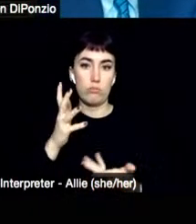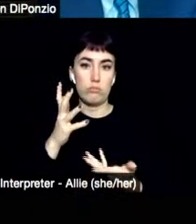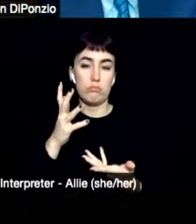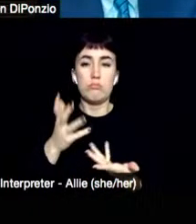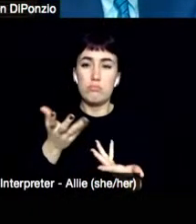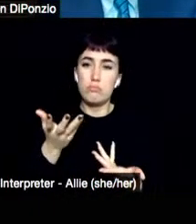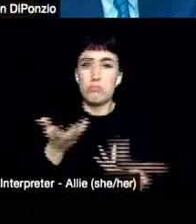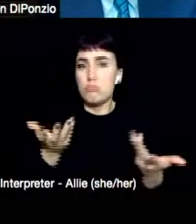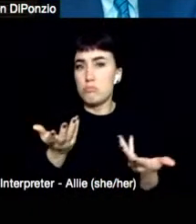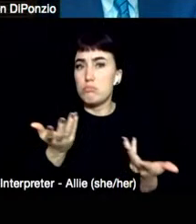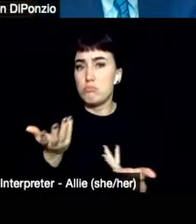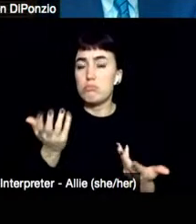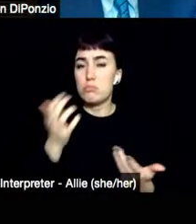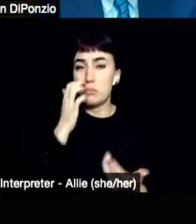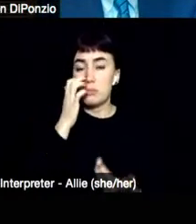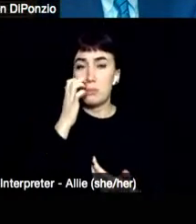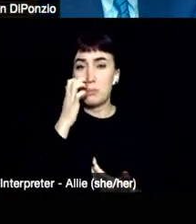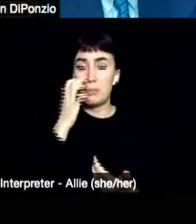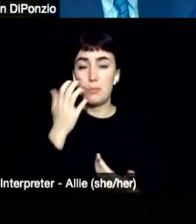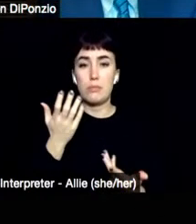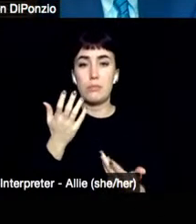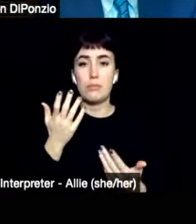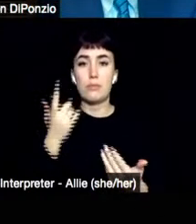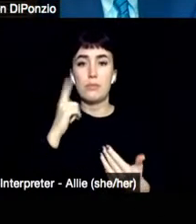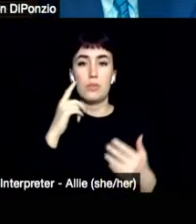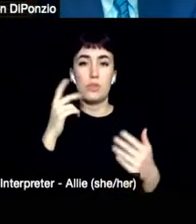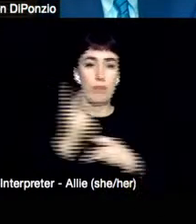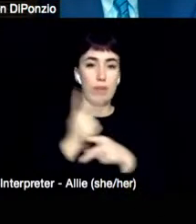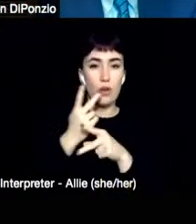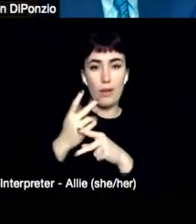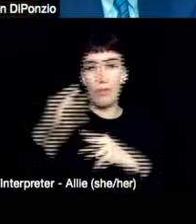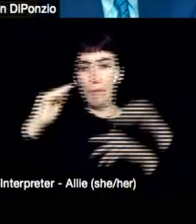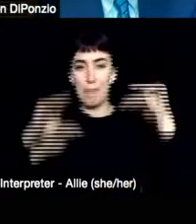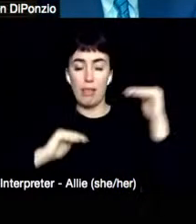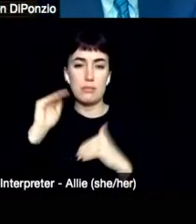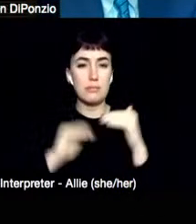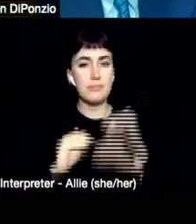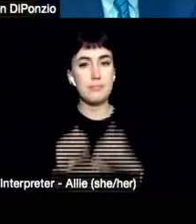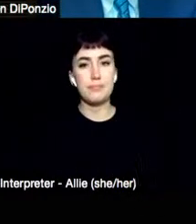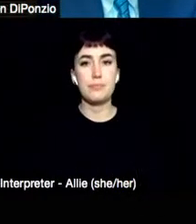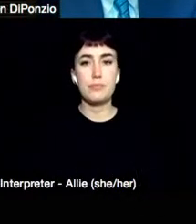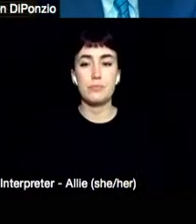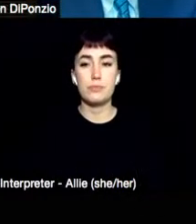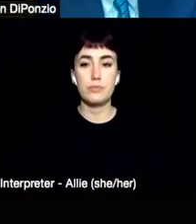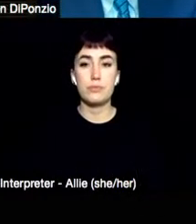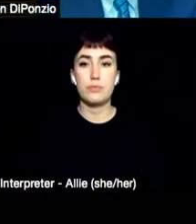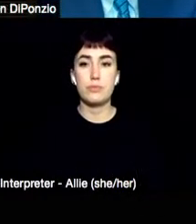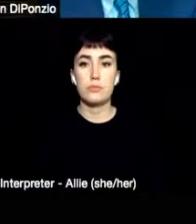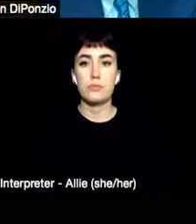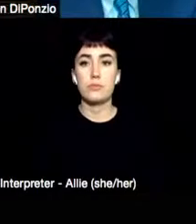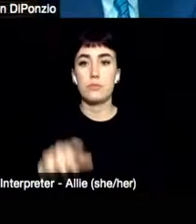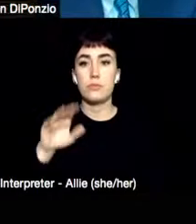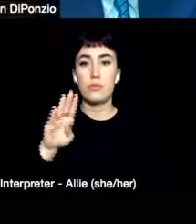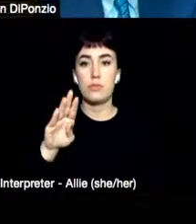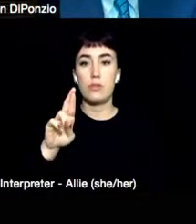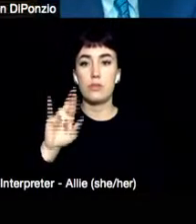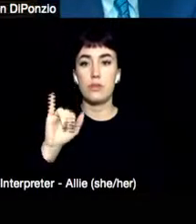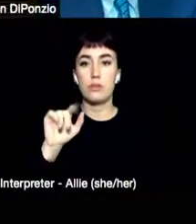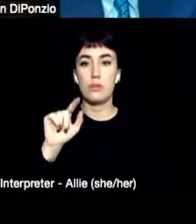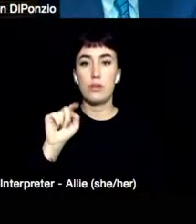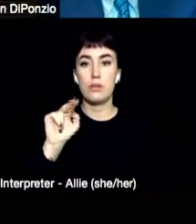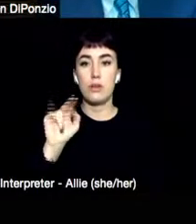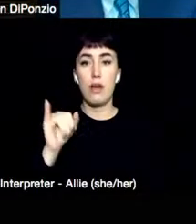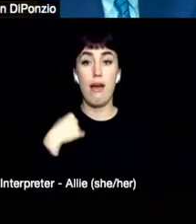really make the balance of hardships. So I understand your concerns,